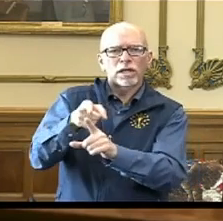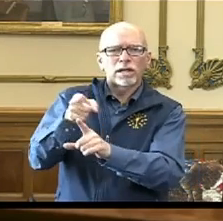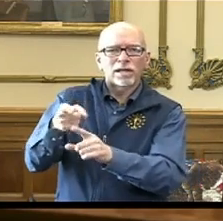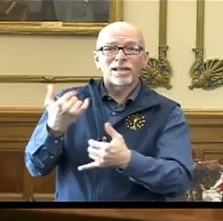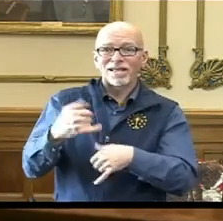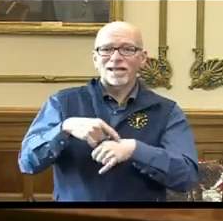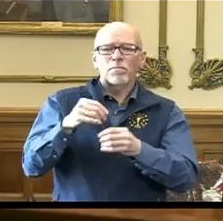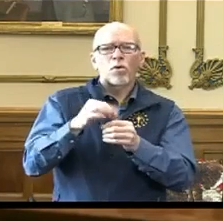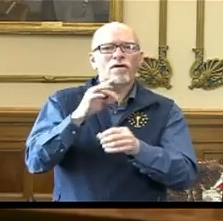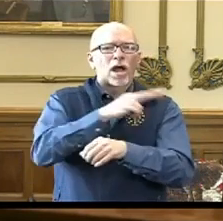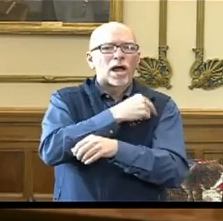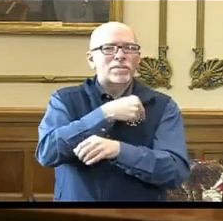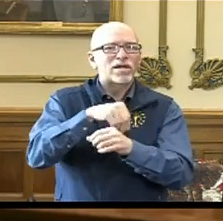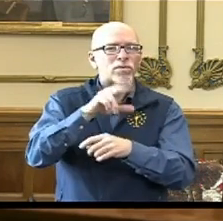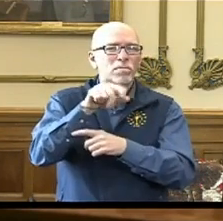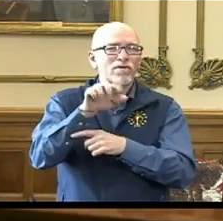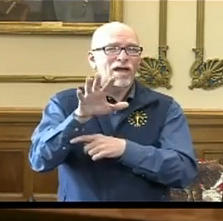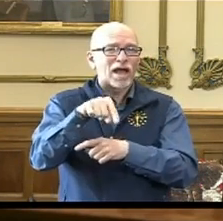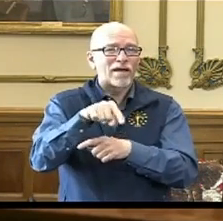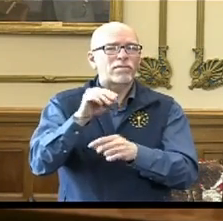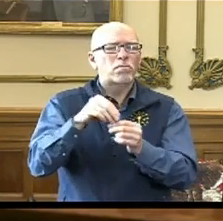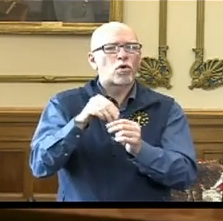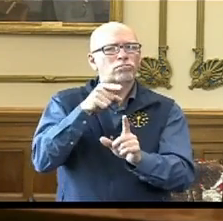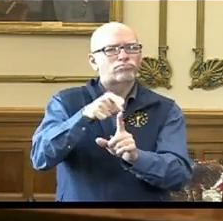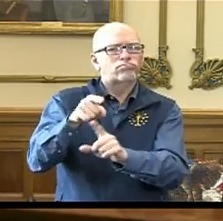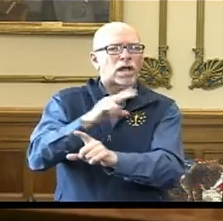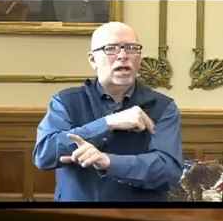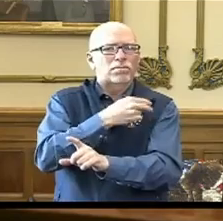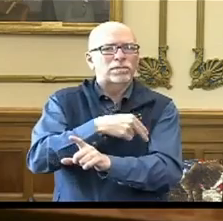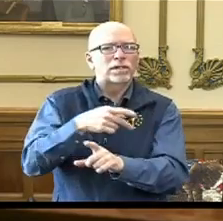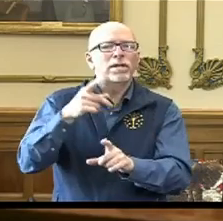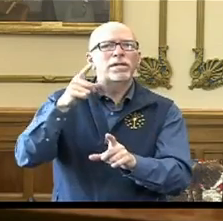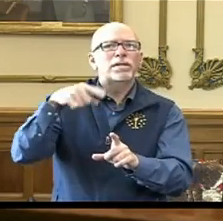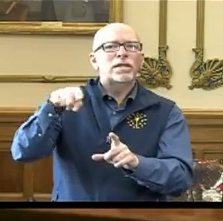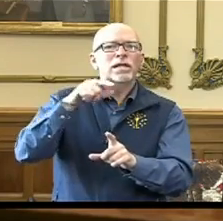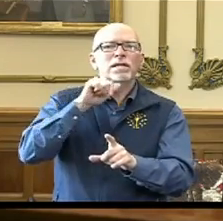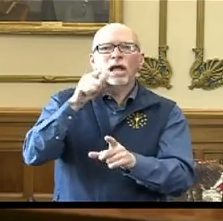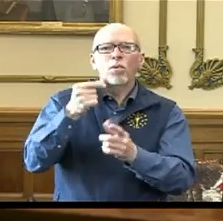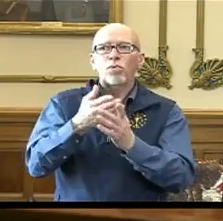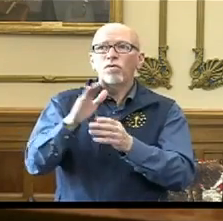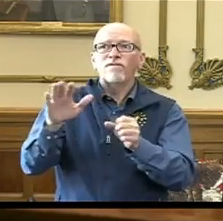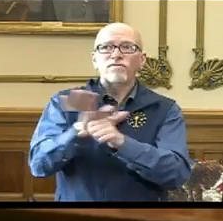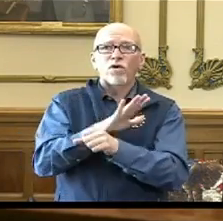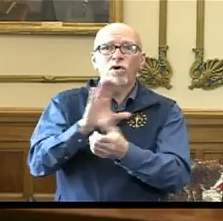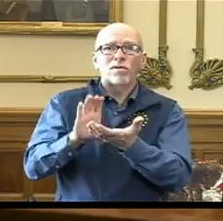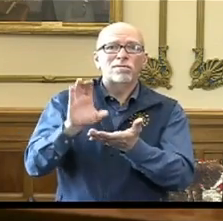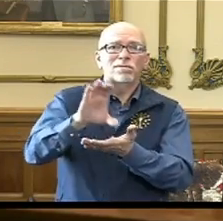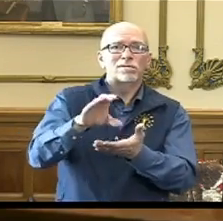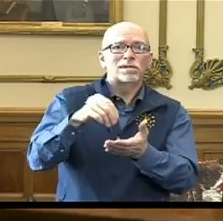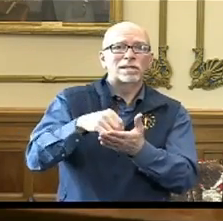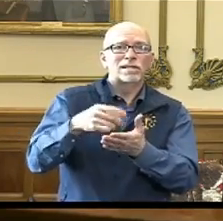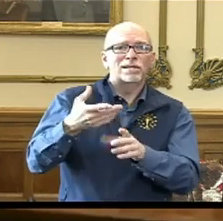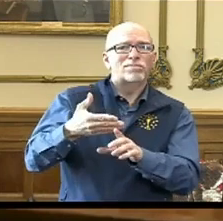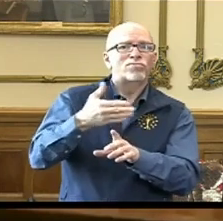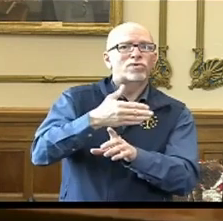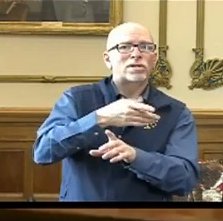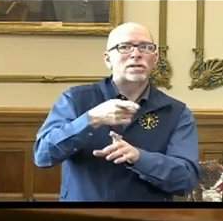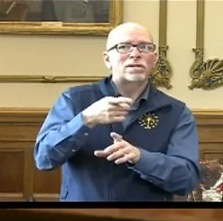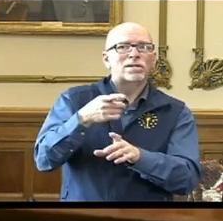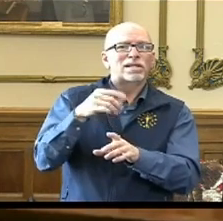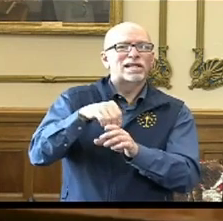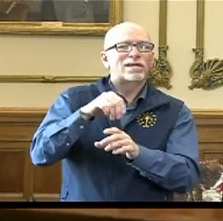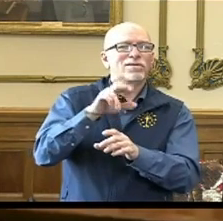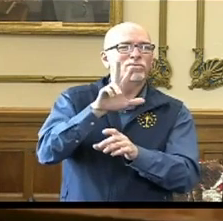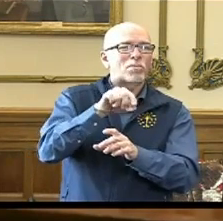of course, in 3.5, and I don't think they had gone through all of the allotment in 3 yet as